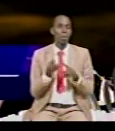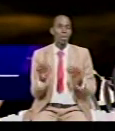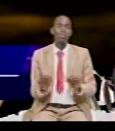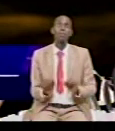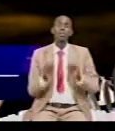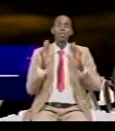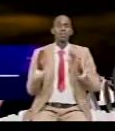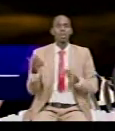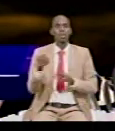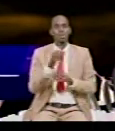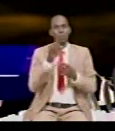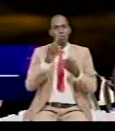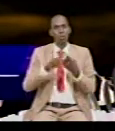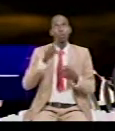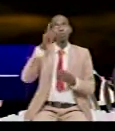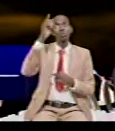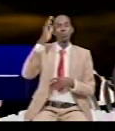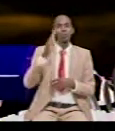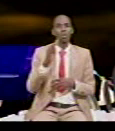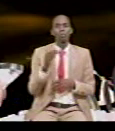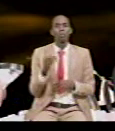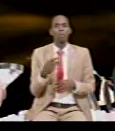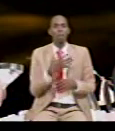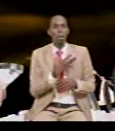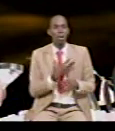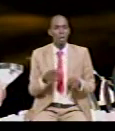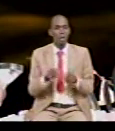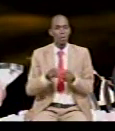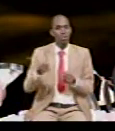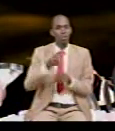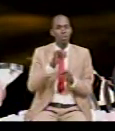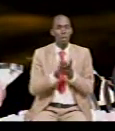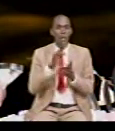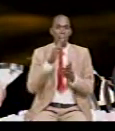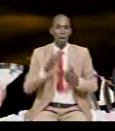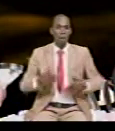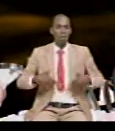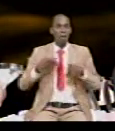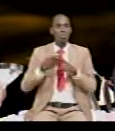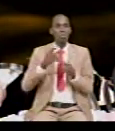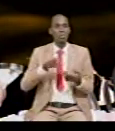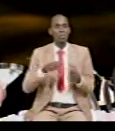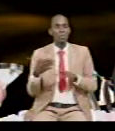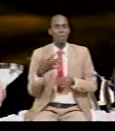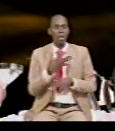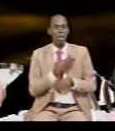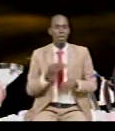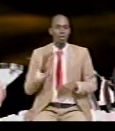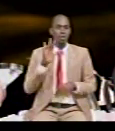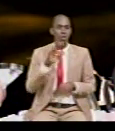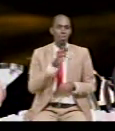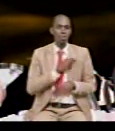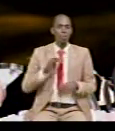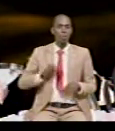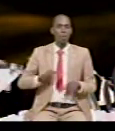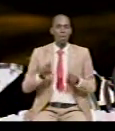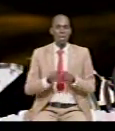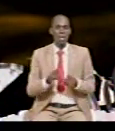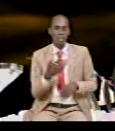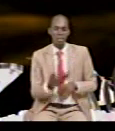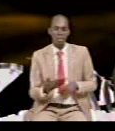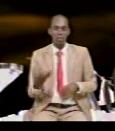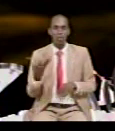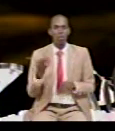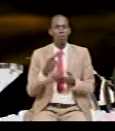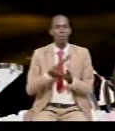yourself unto God as though that are alive from the dead, and your members as instruments of